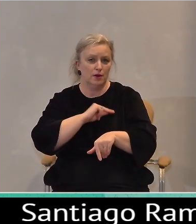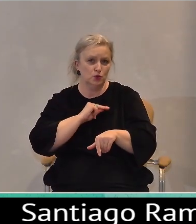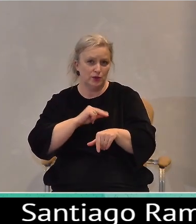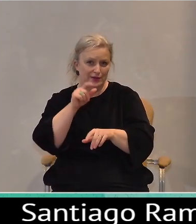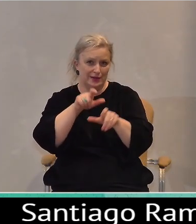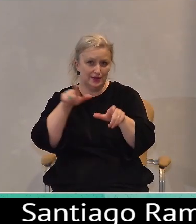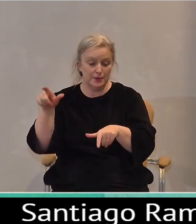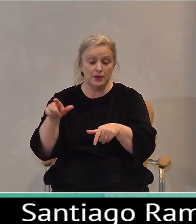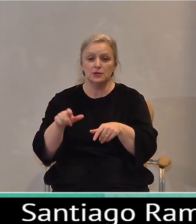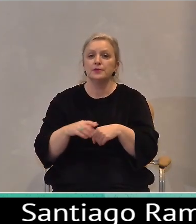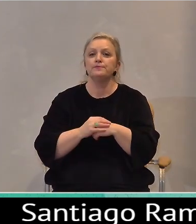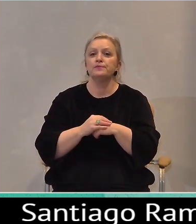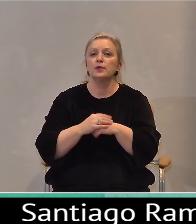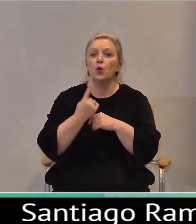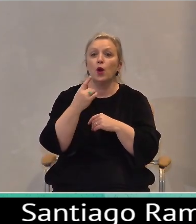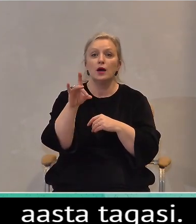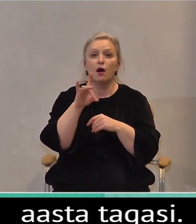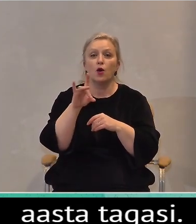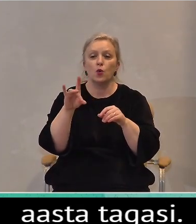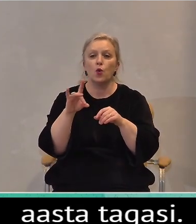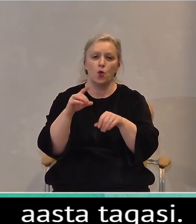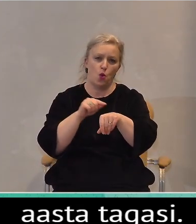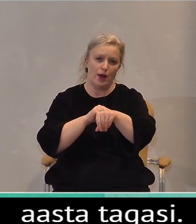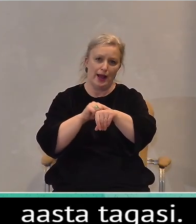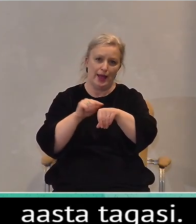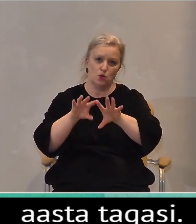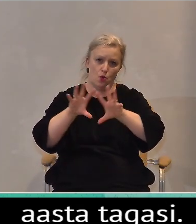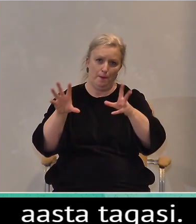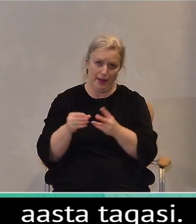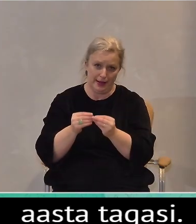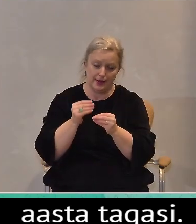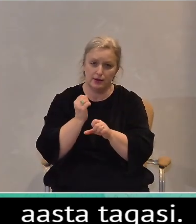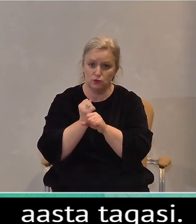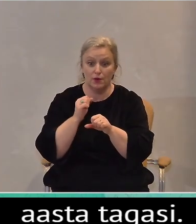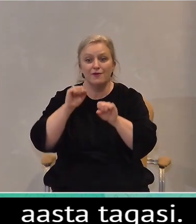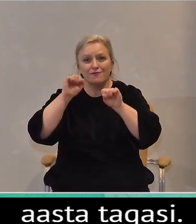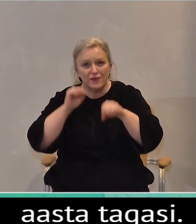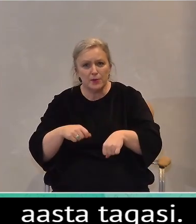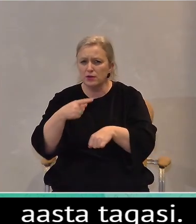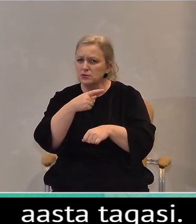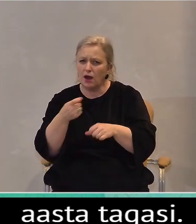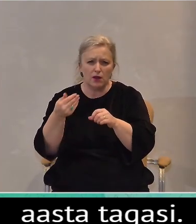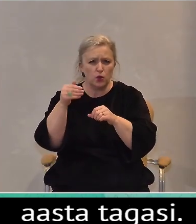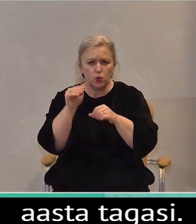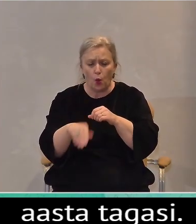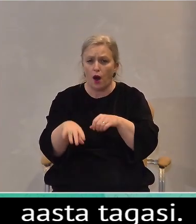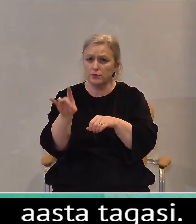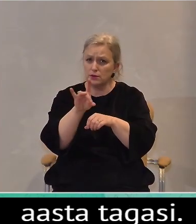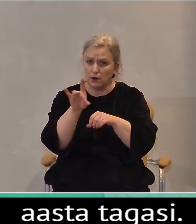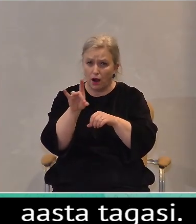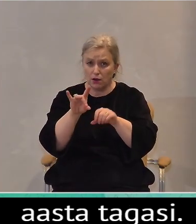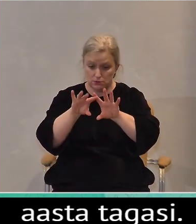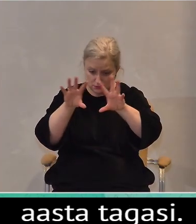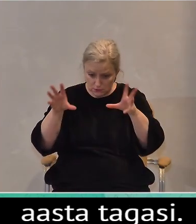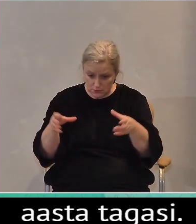new methods. A key method has been single-cell genomics.